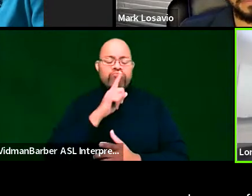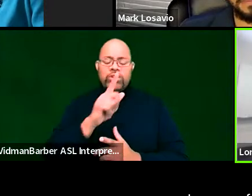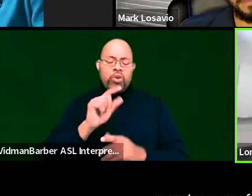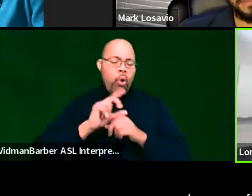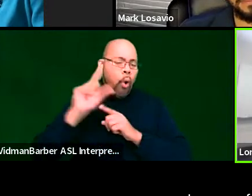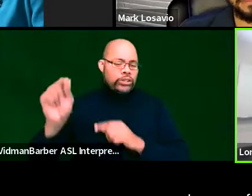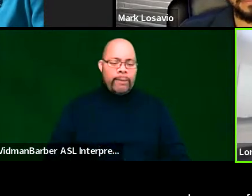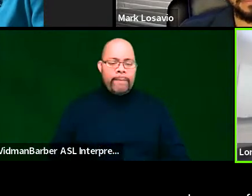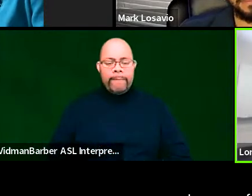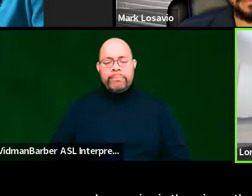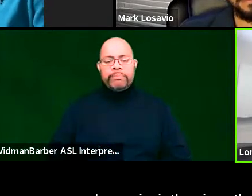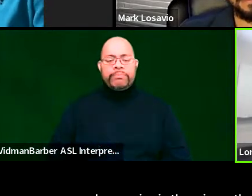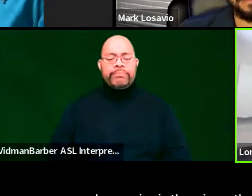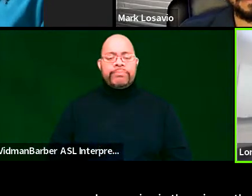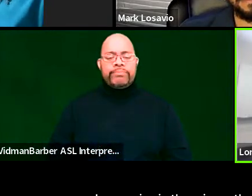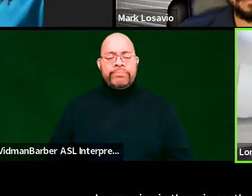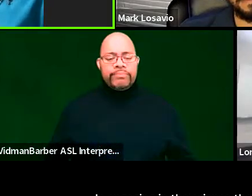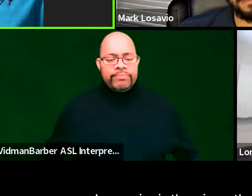awesome there.